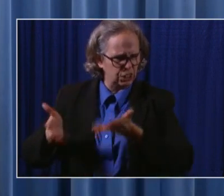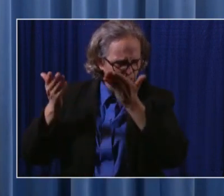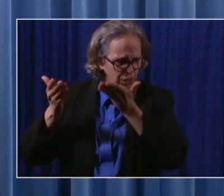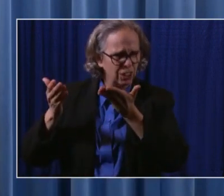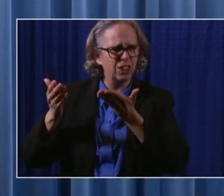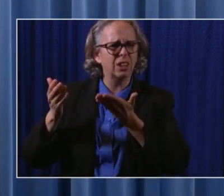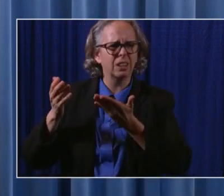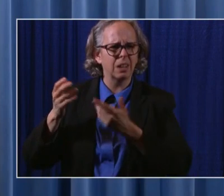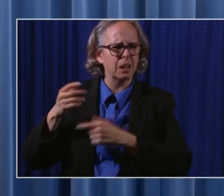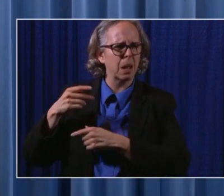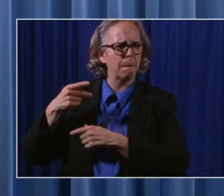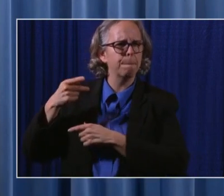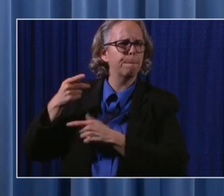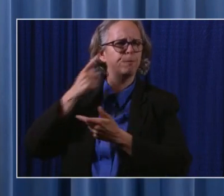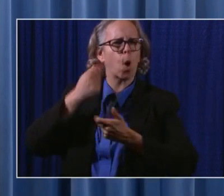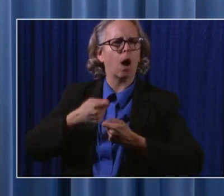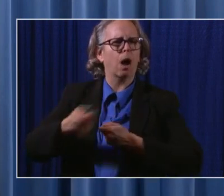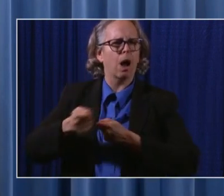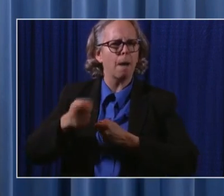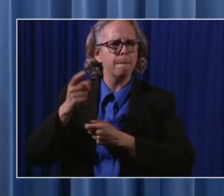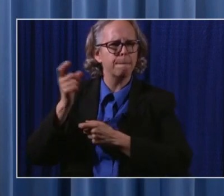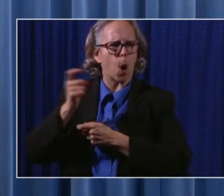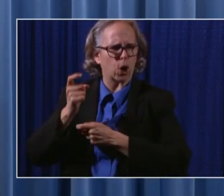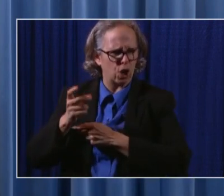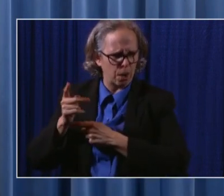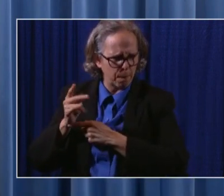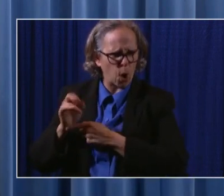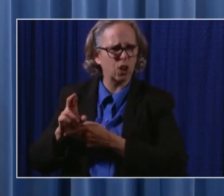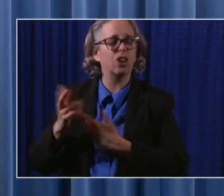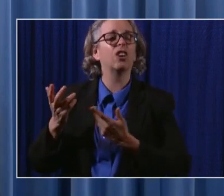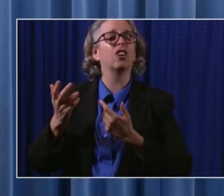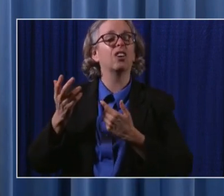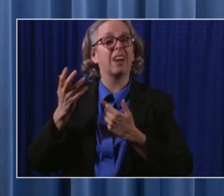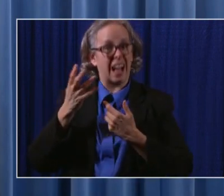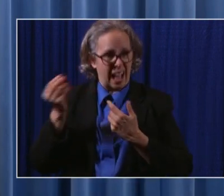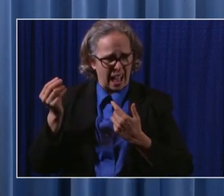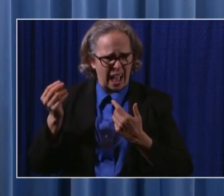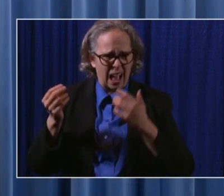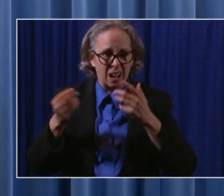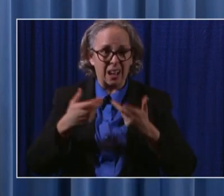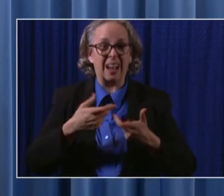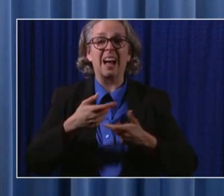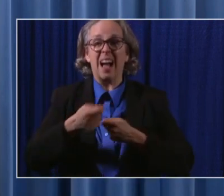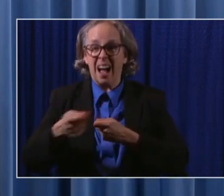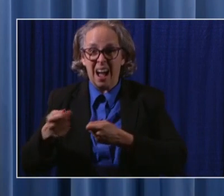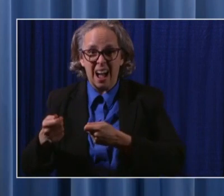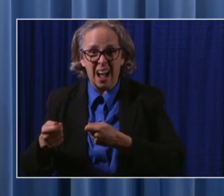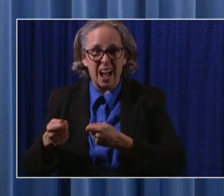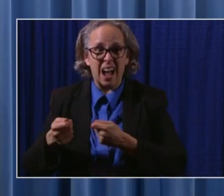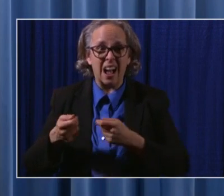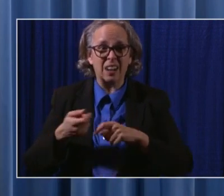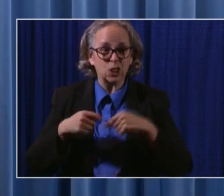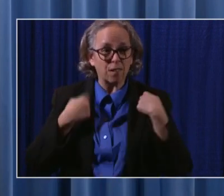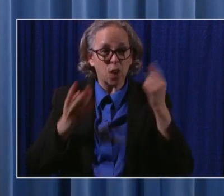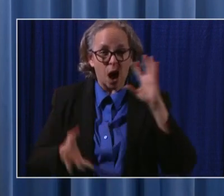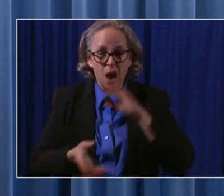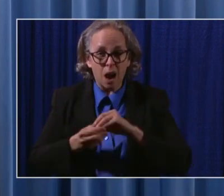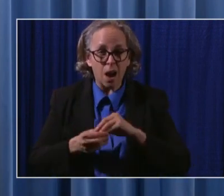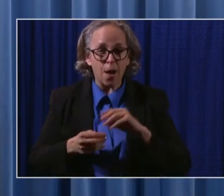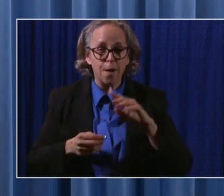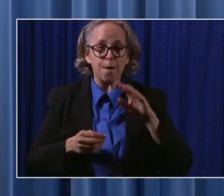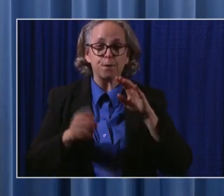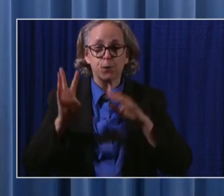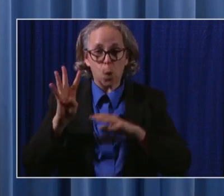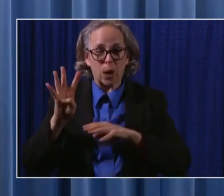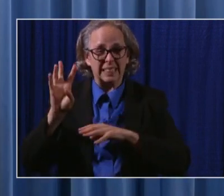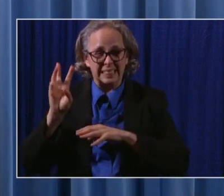on site. To date, they've had 46 cases tied to this charitable event. 31 of these cases are people who